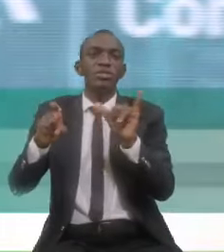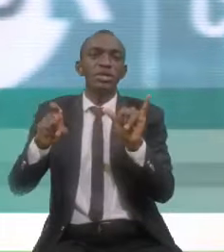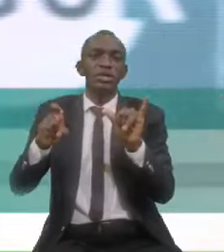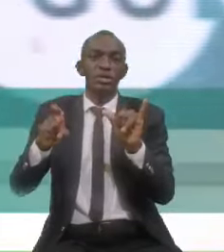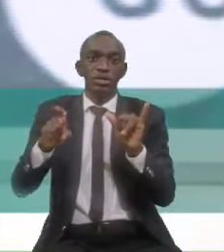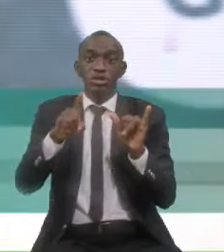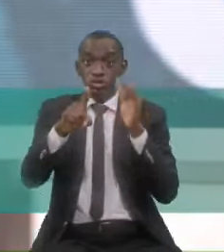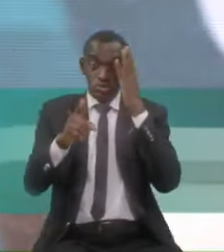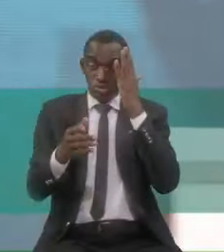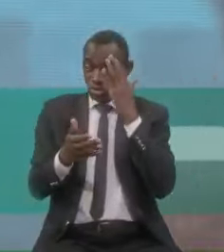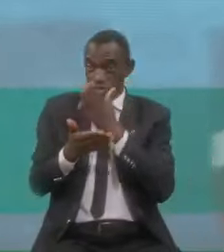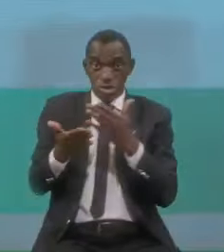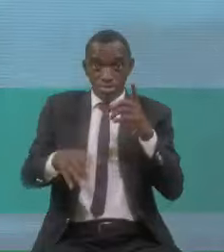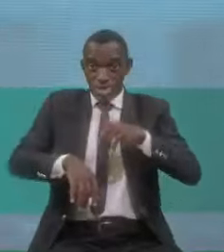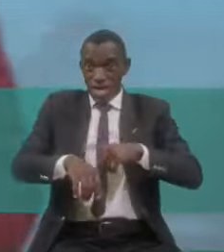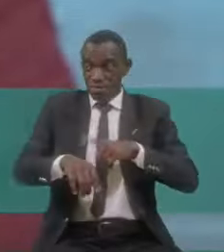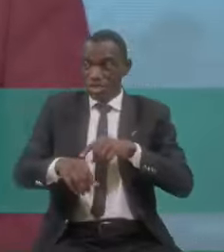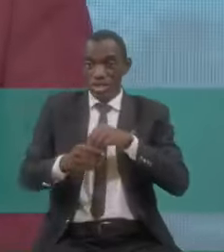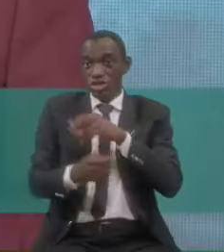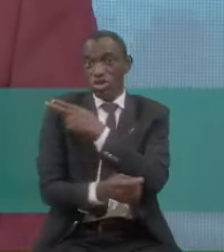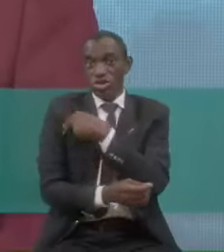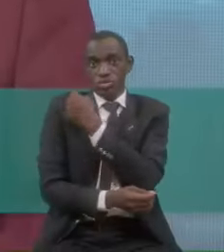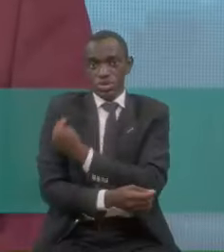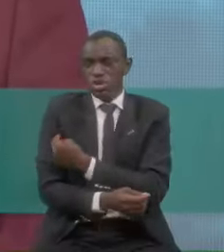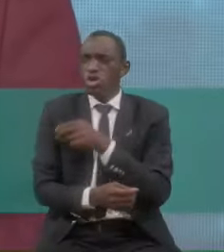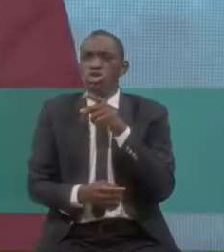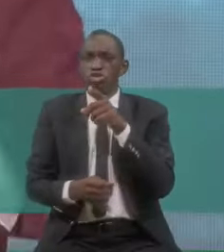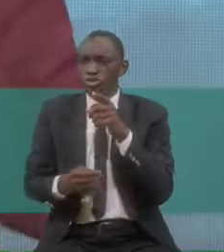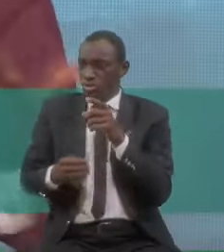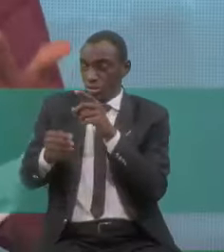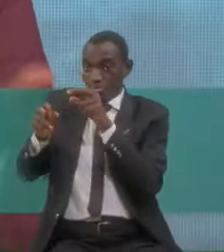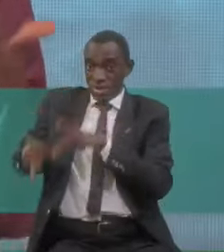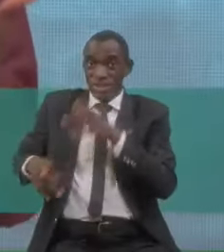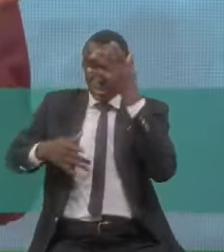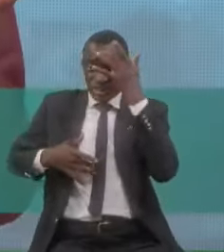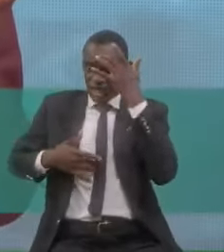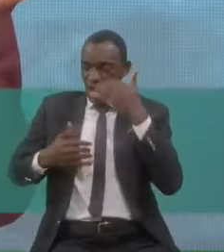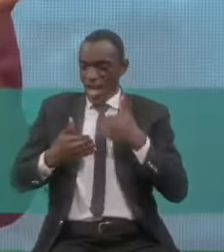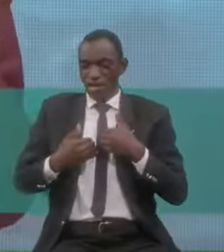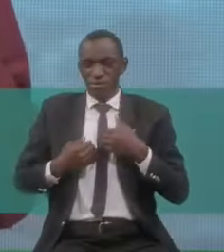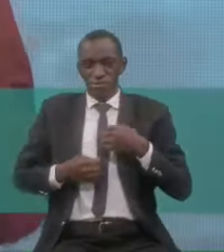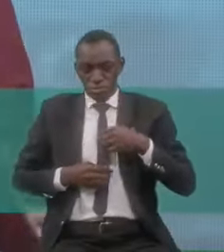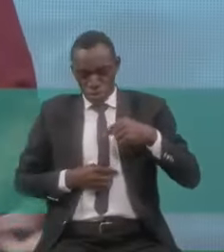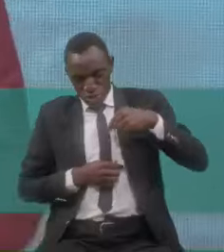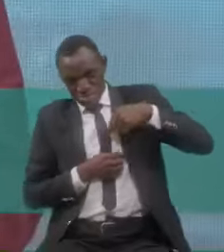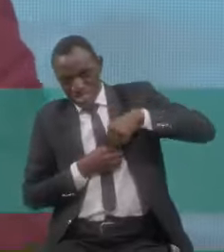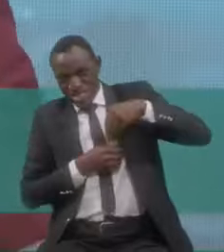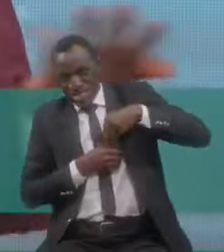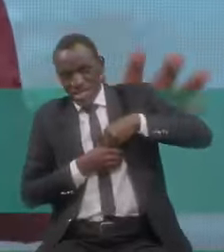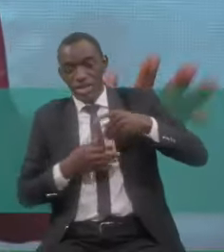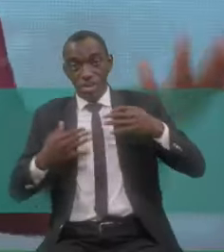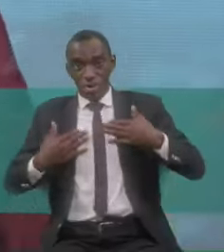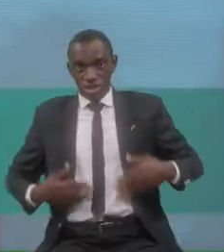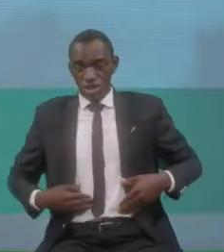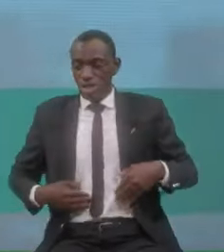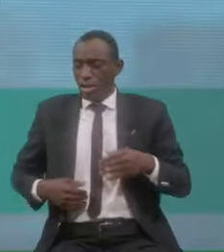your body. You feel it, but you cannot see it. You know, it's working some harm there,